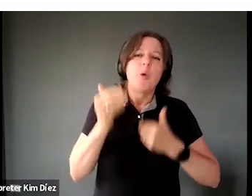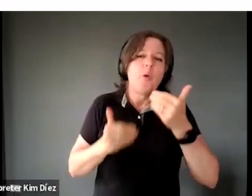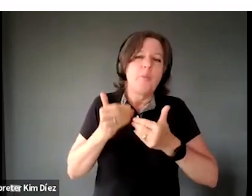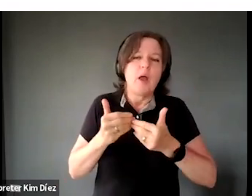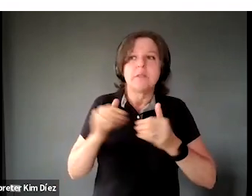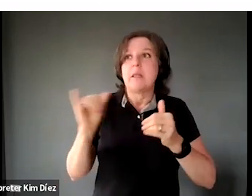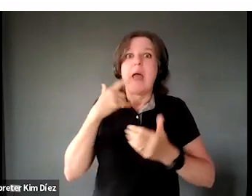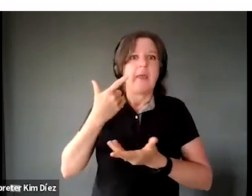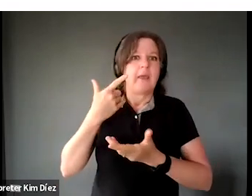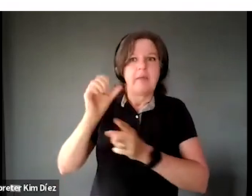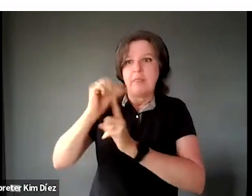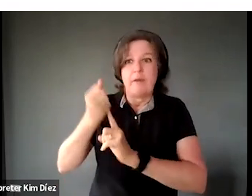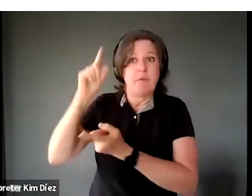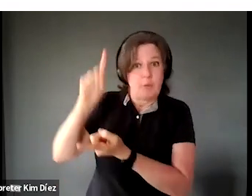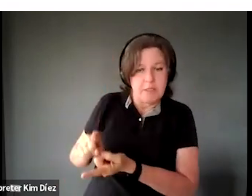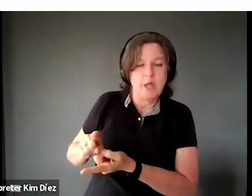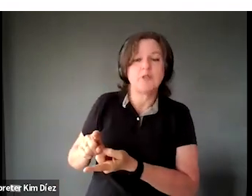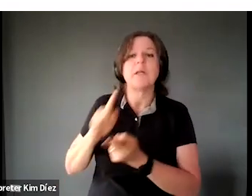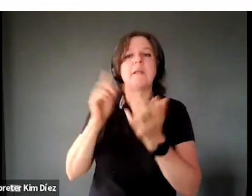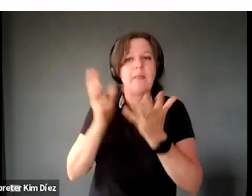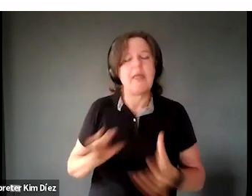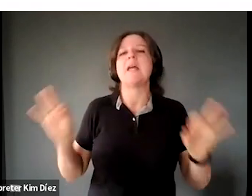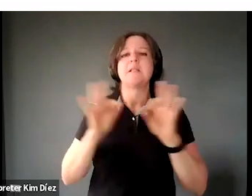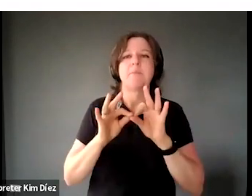There are other mechanisms like reduction.